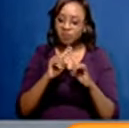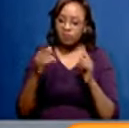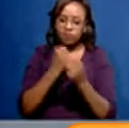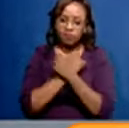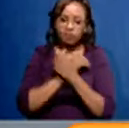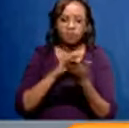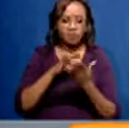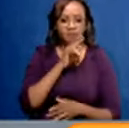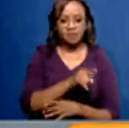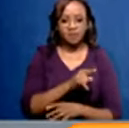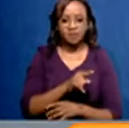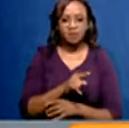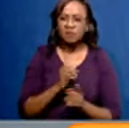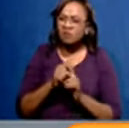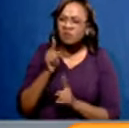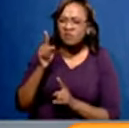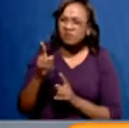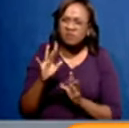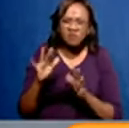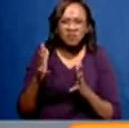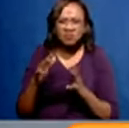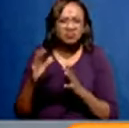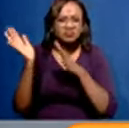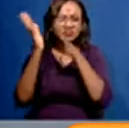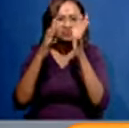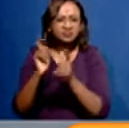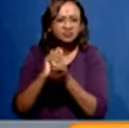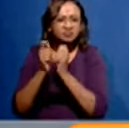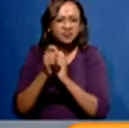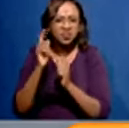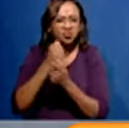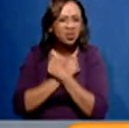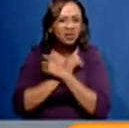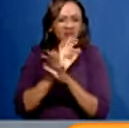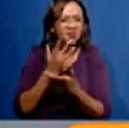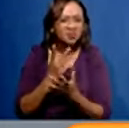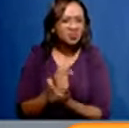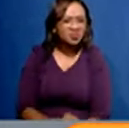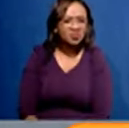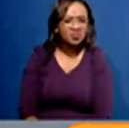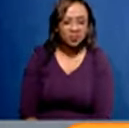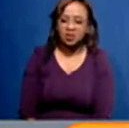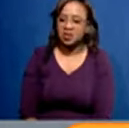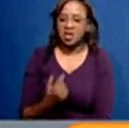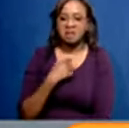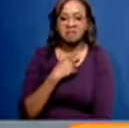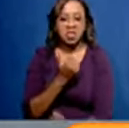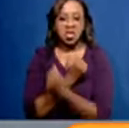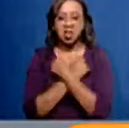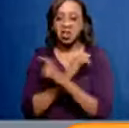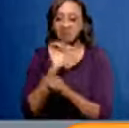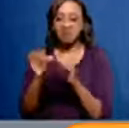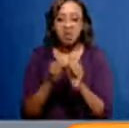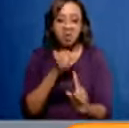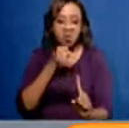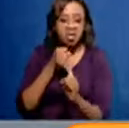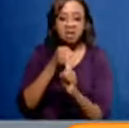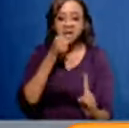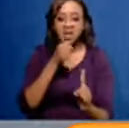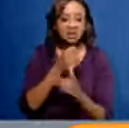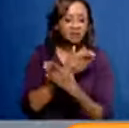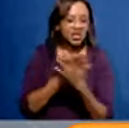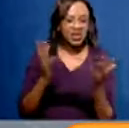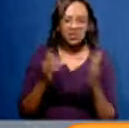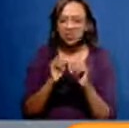climate change? Because you're very passionate about that. I'm not just passionate about climate change, I'm passionate about impact. And if you just look at societal change